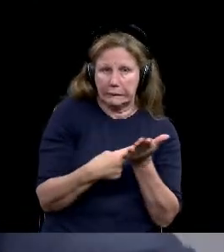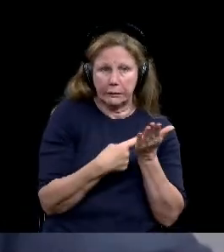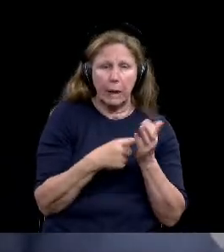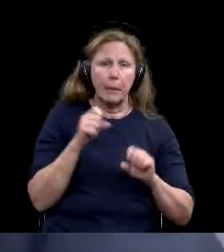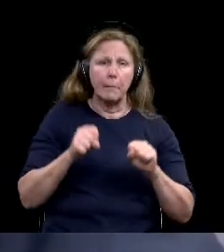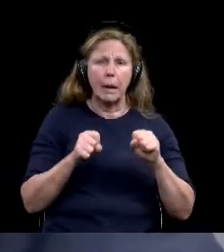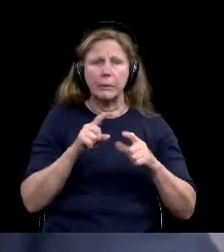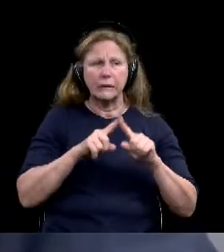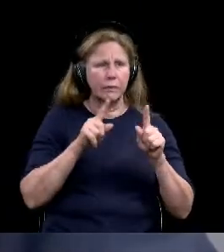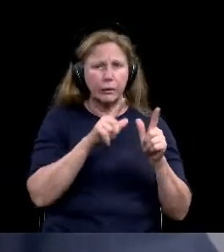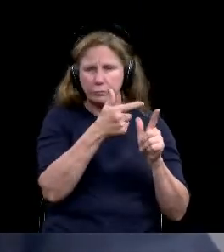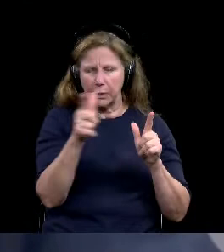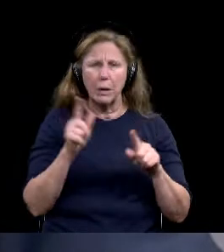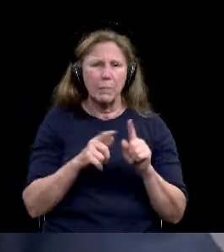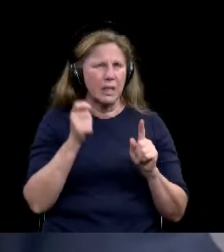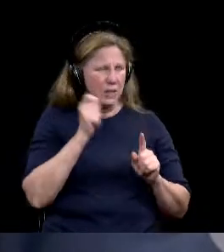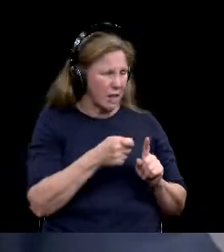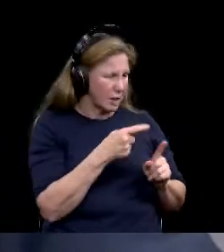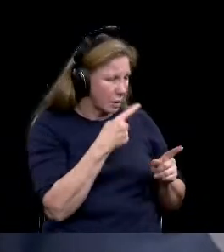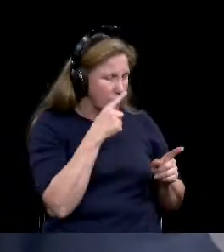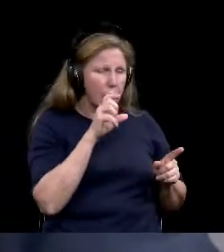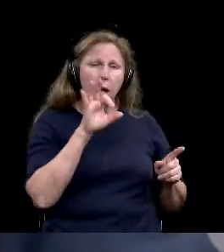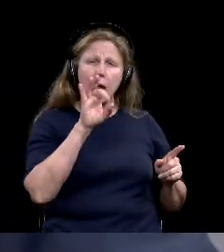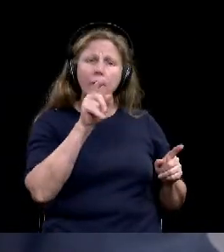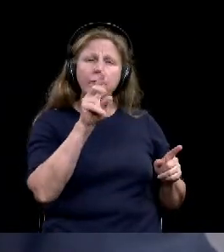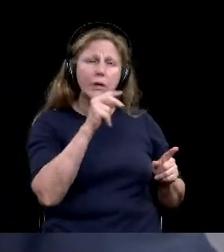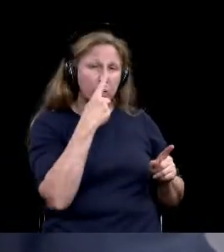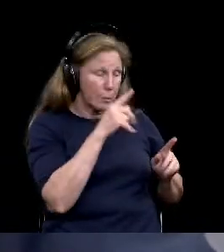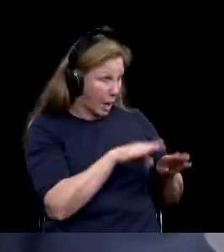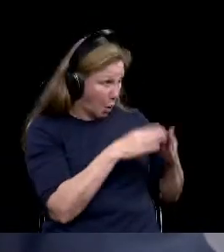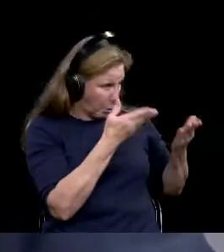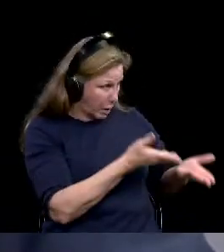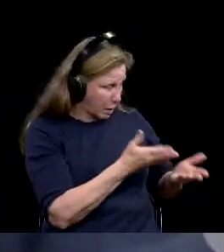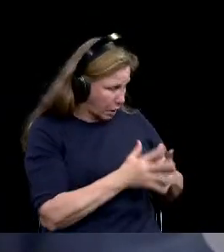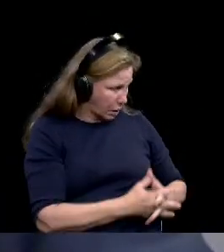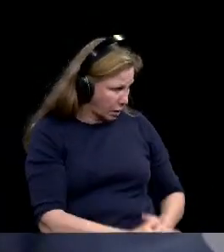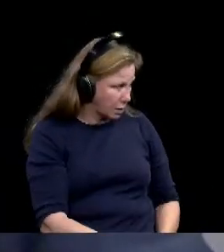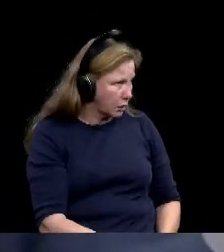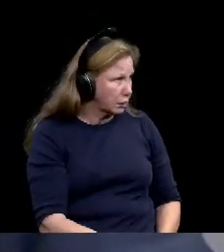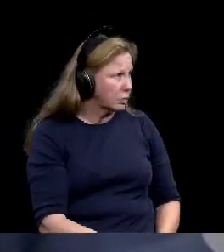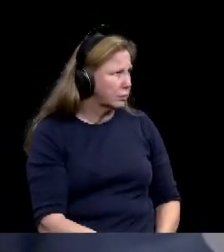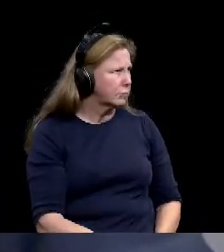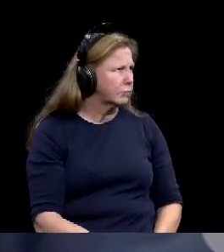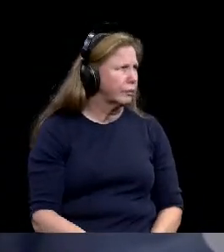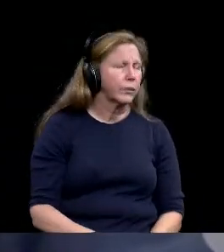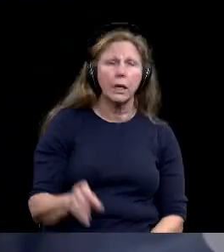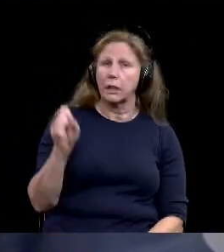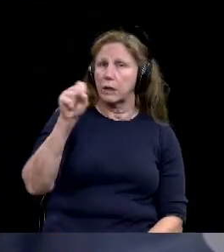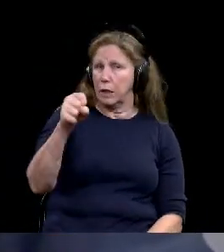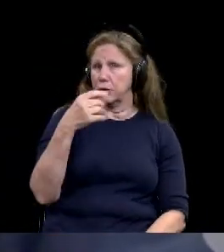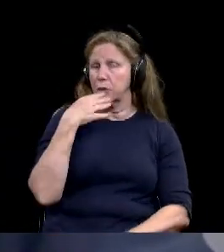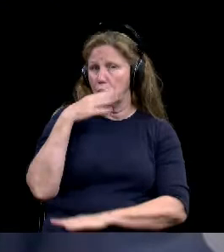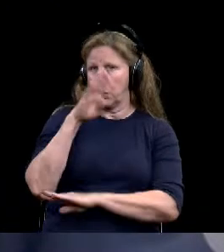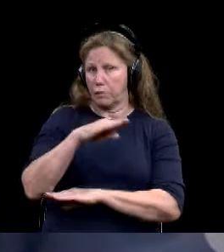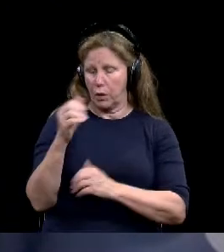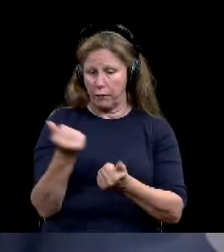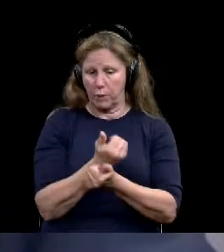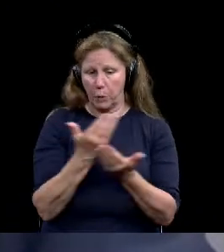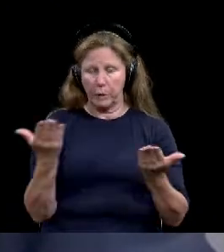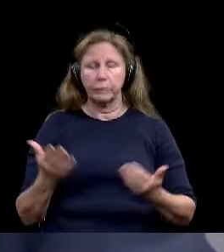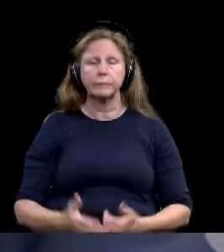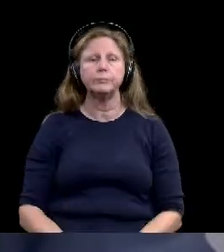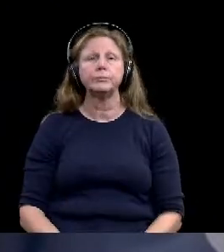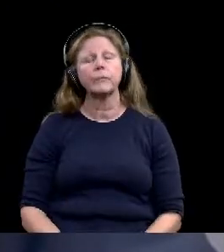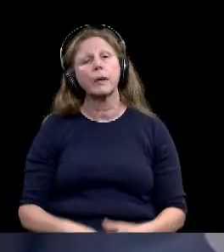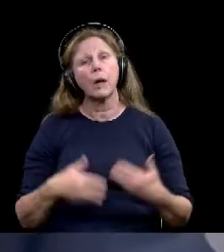good afternoon, everyone. Well, there continues to be really good news around the COVID-19 vaccine in